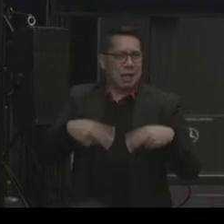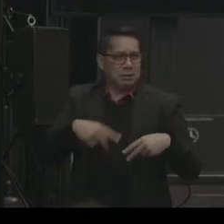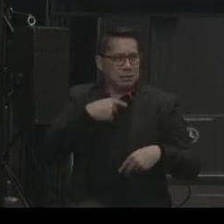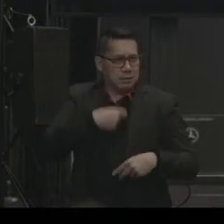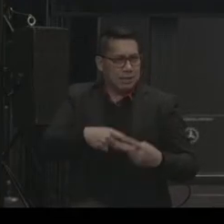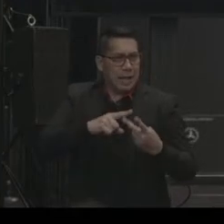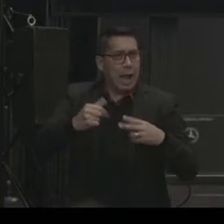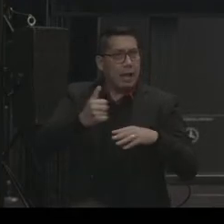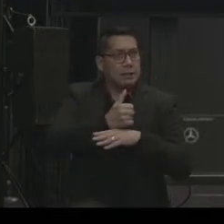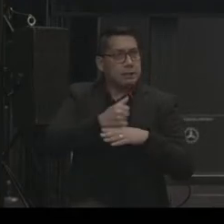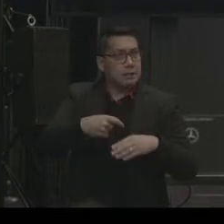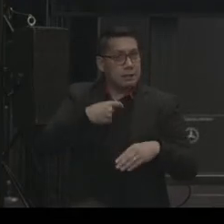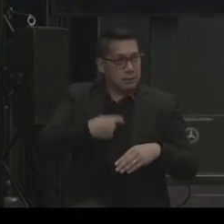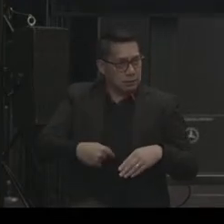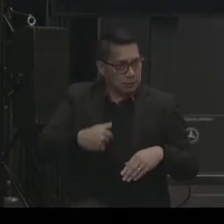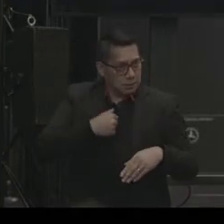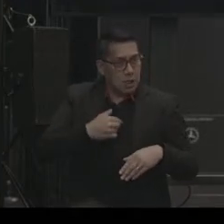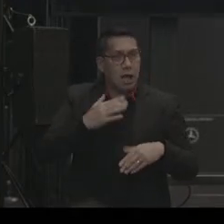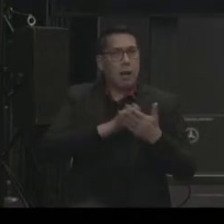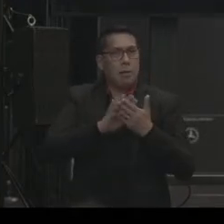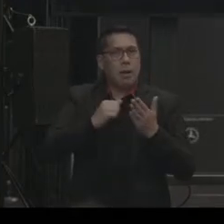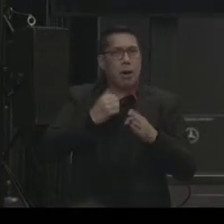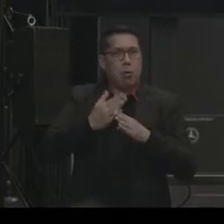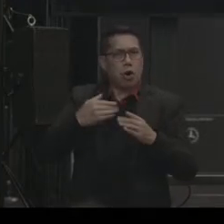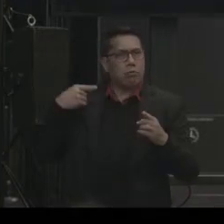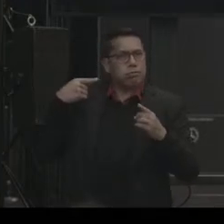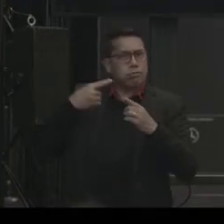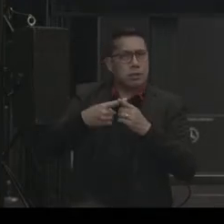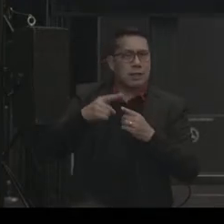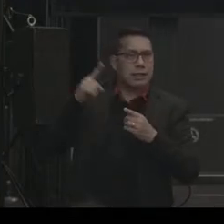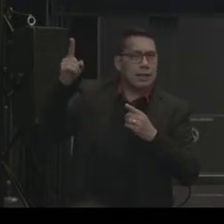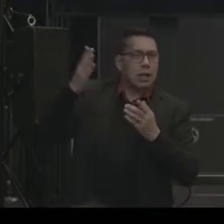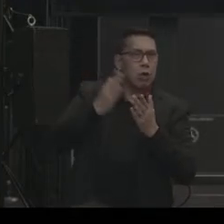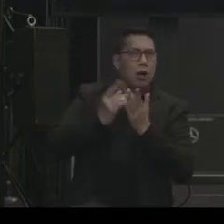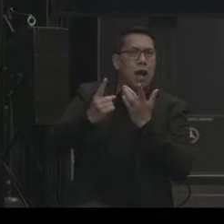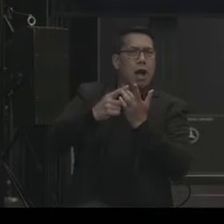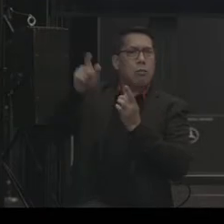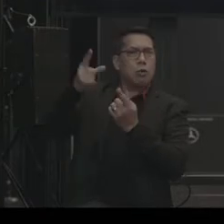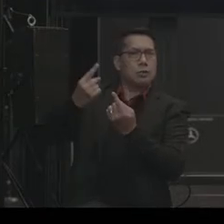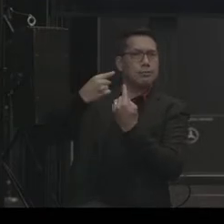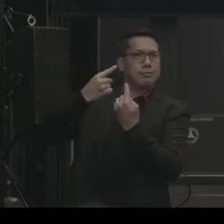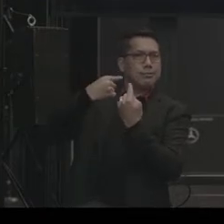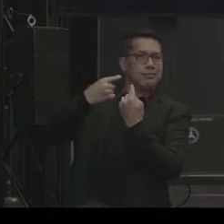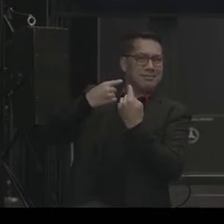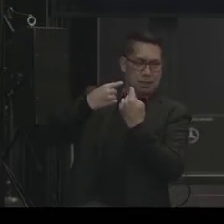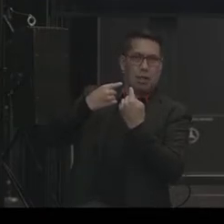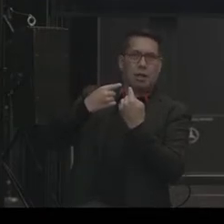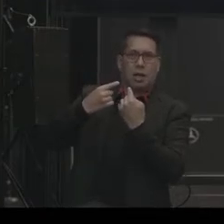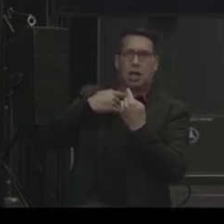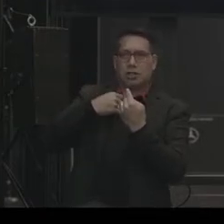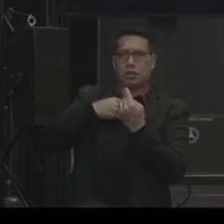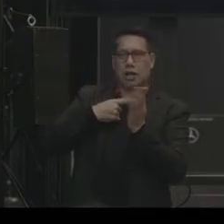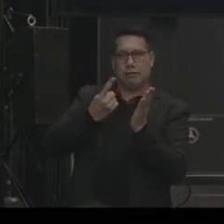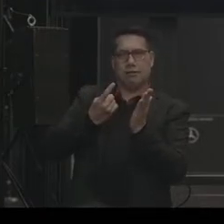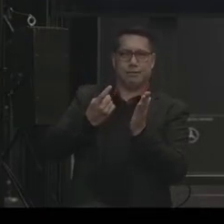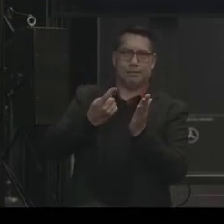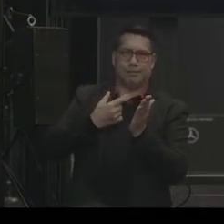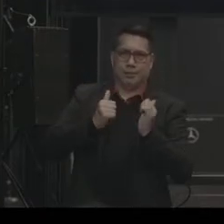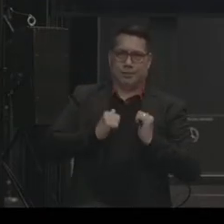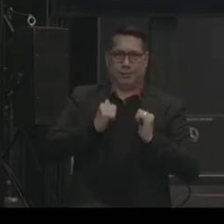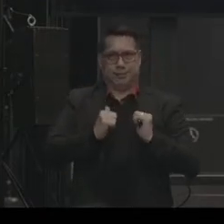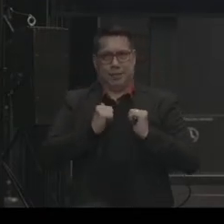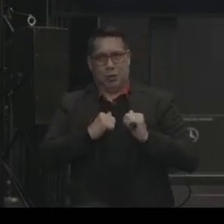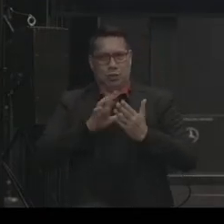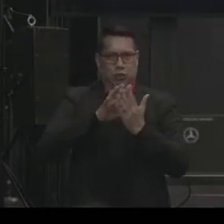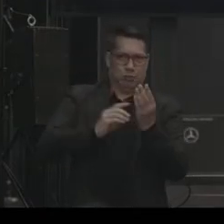and actor, which means all the work I've done has actually been under someone else's direction. I get auditions with scripts or